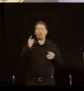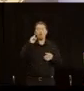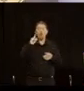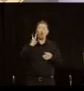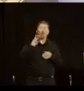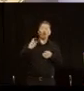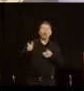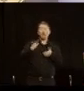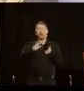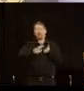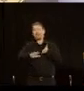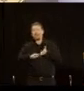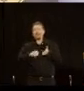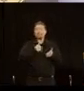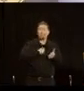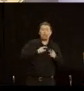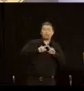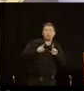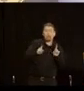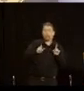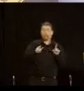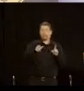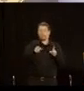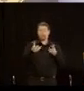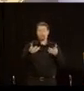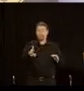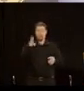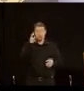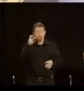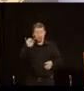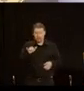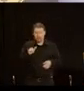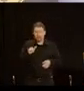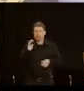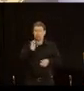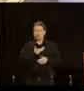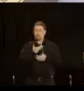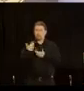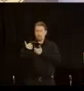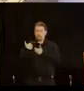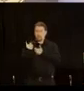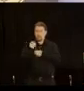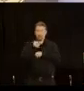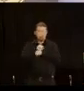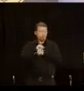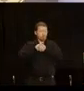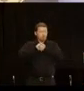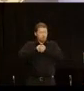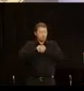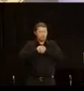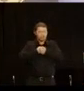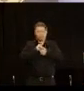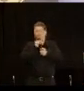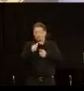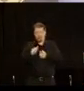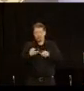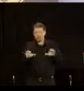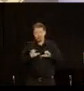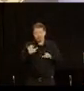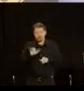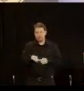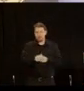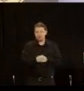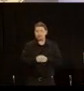state agencies or from your elected officials, so it's incumbent upon us to work together to do so. But first, I would like